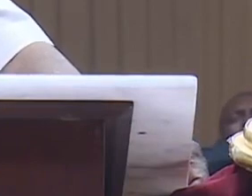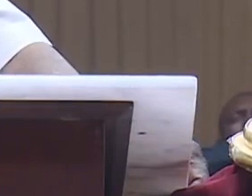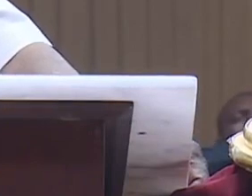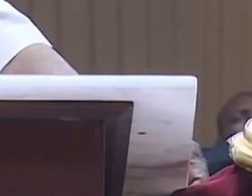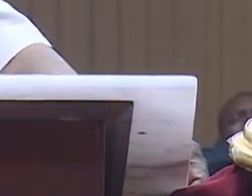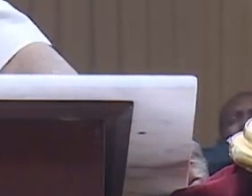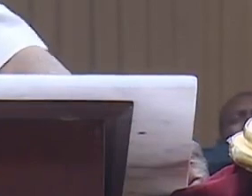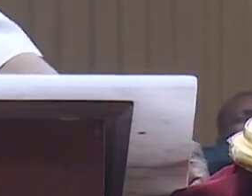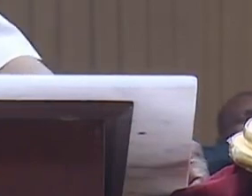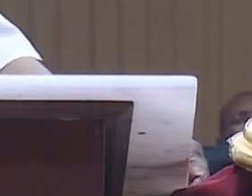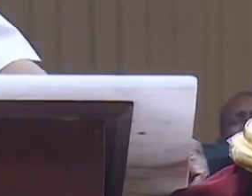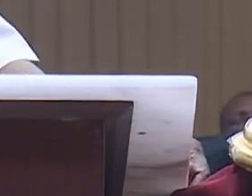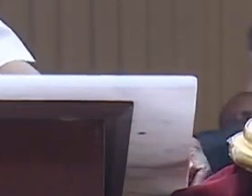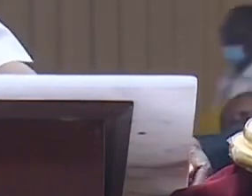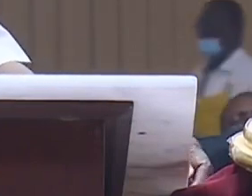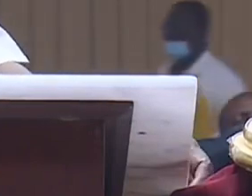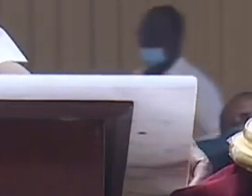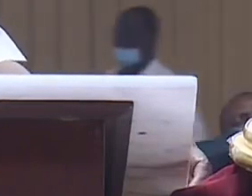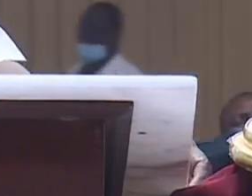head-on collision with you.